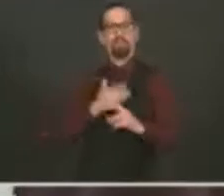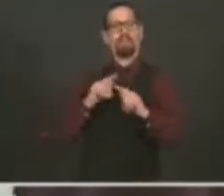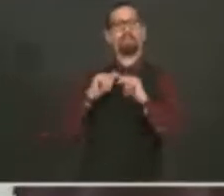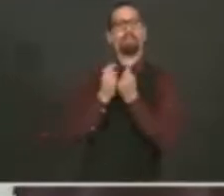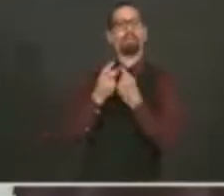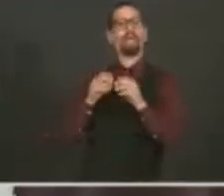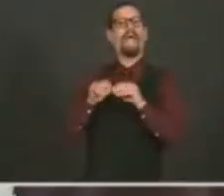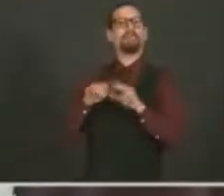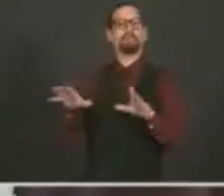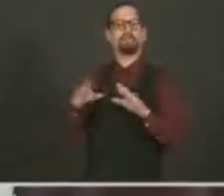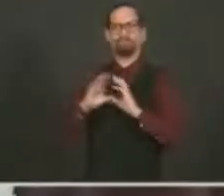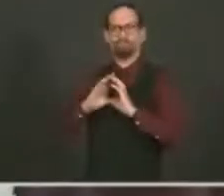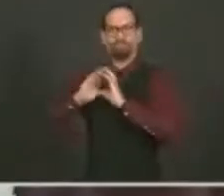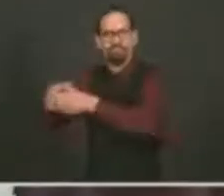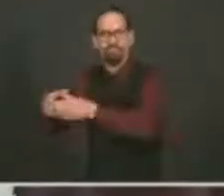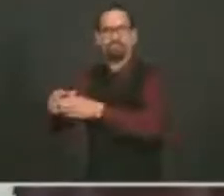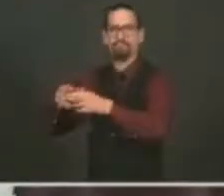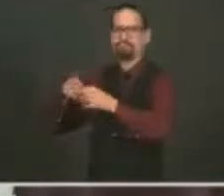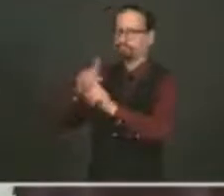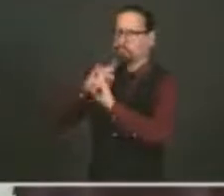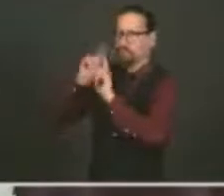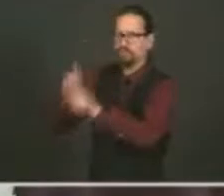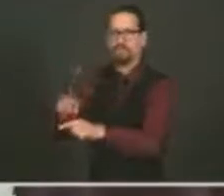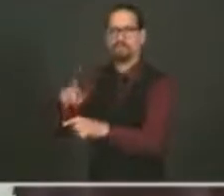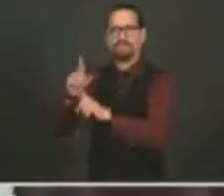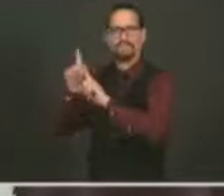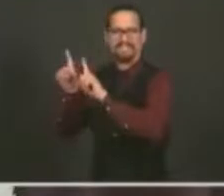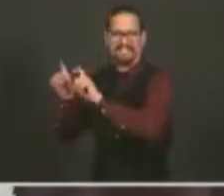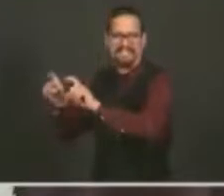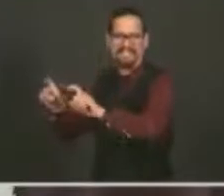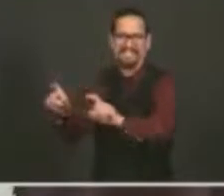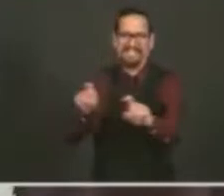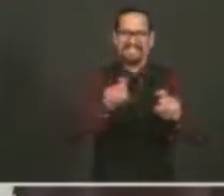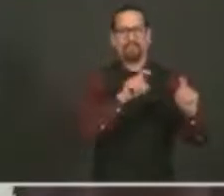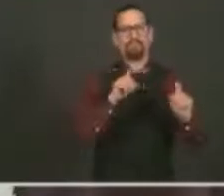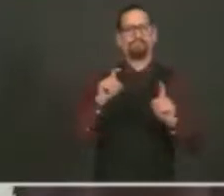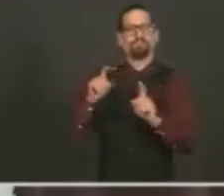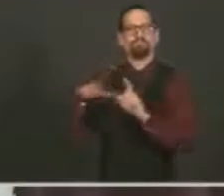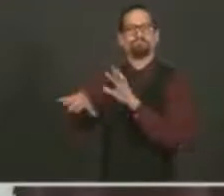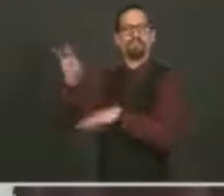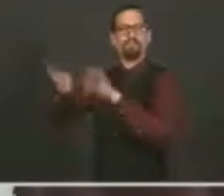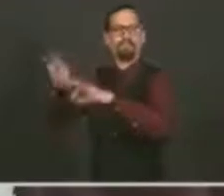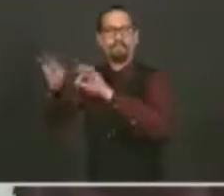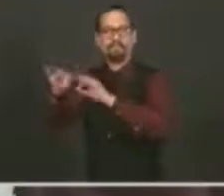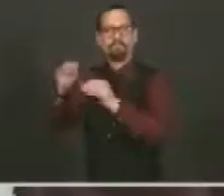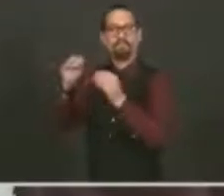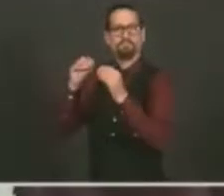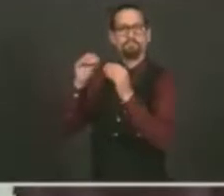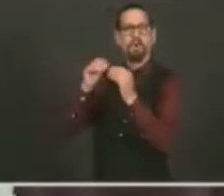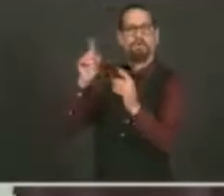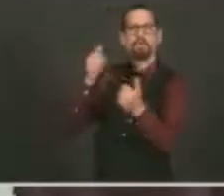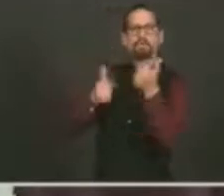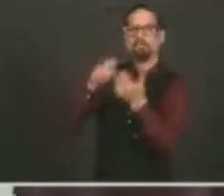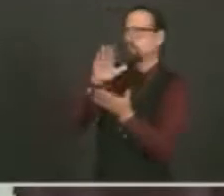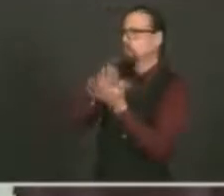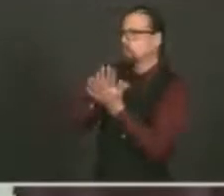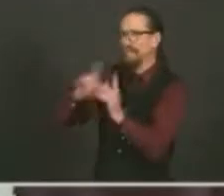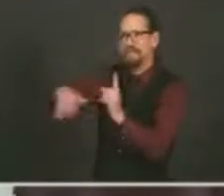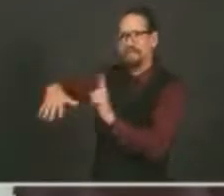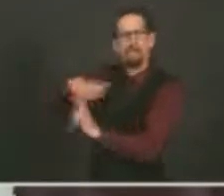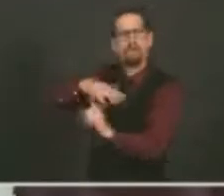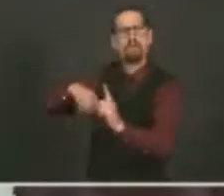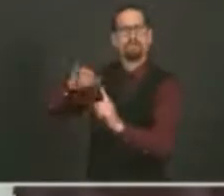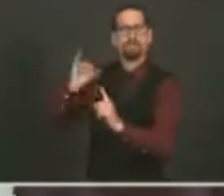full point prevalence testing schema of the particular student body, understand where the people who don't